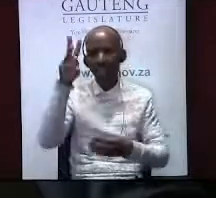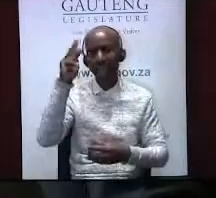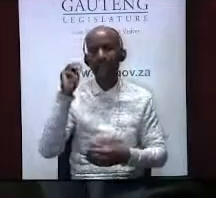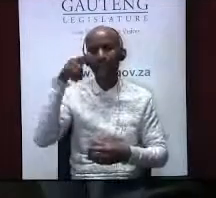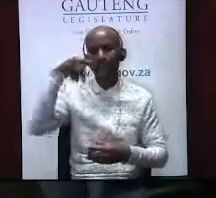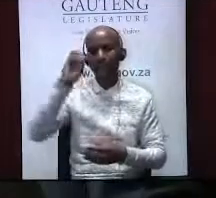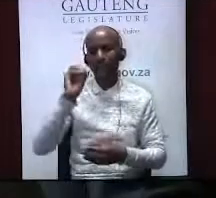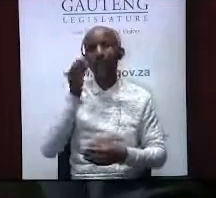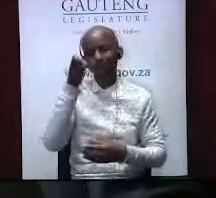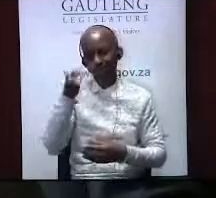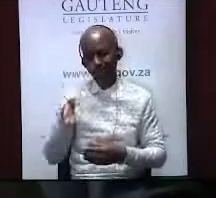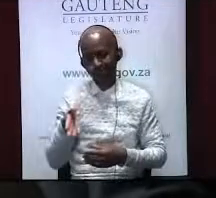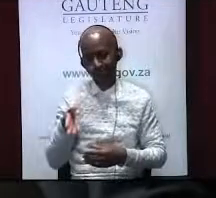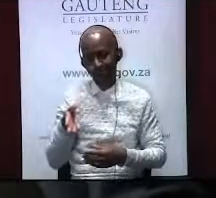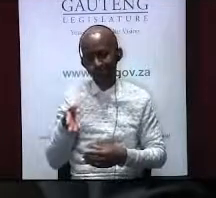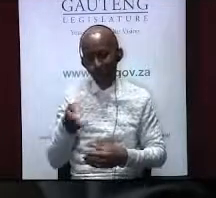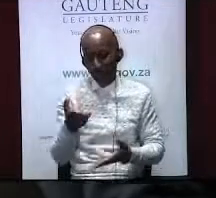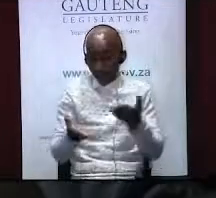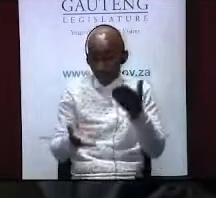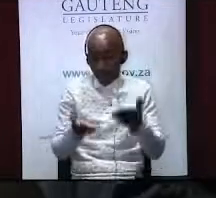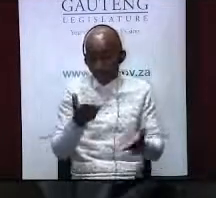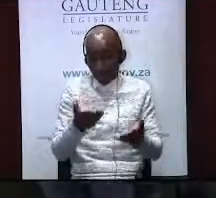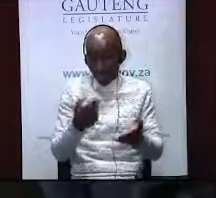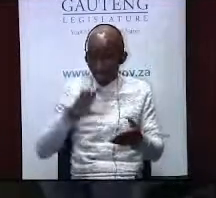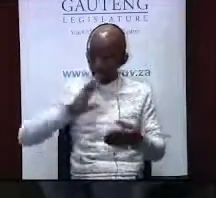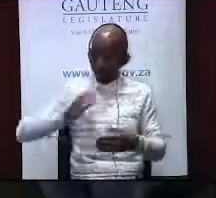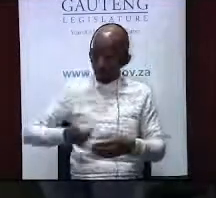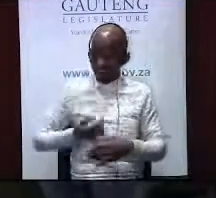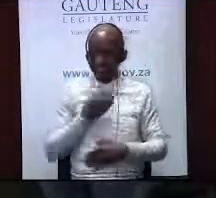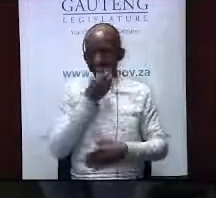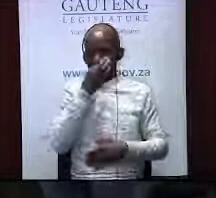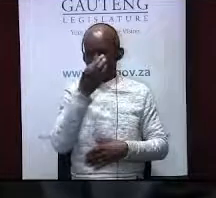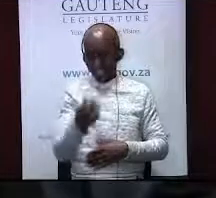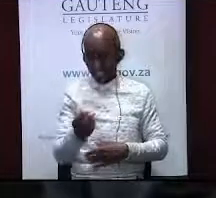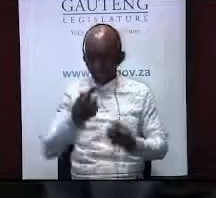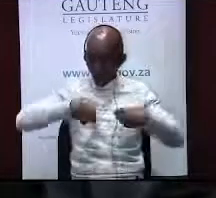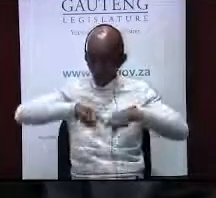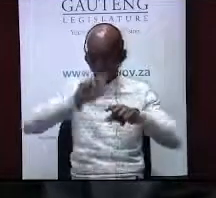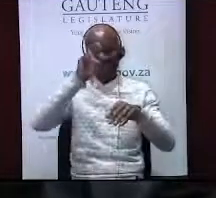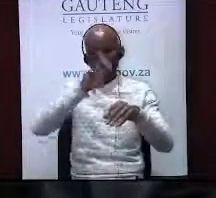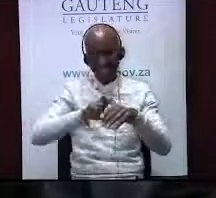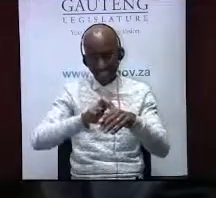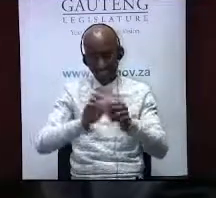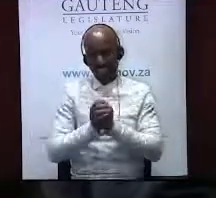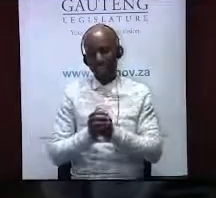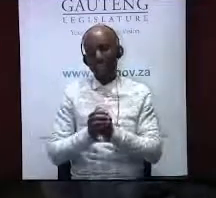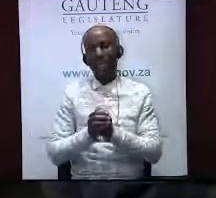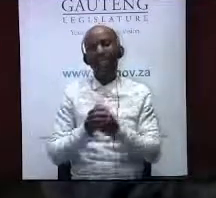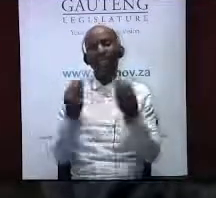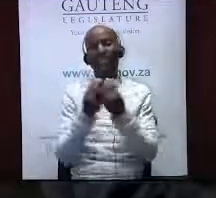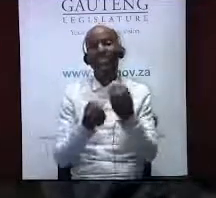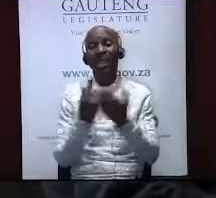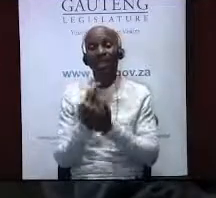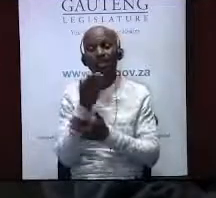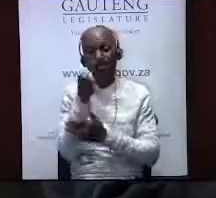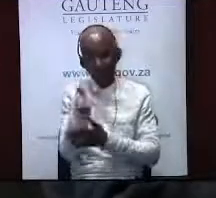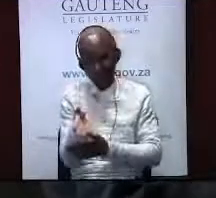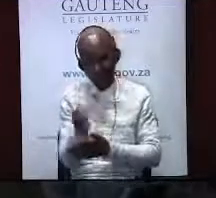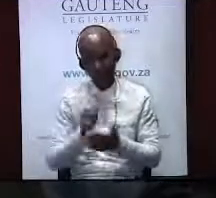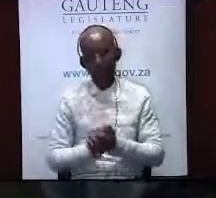NPOs around here. Maybe as the lady have mentioned already that we need consolidation of all that is happening.